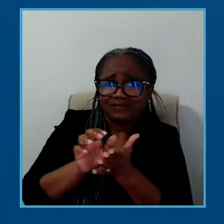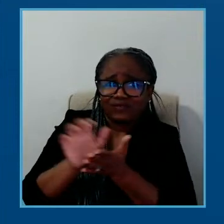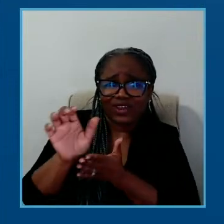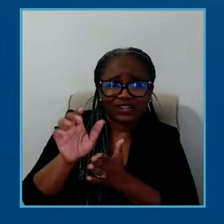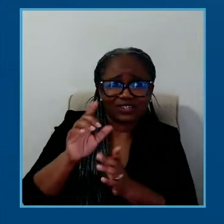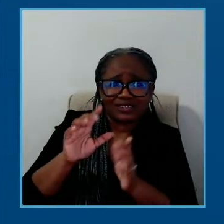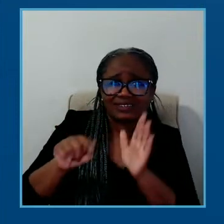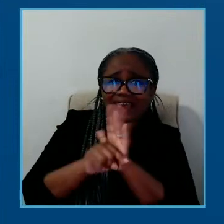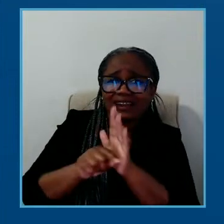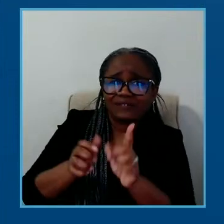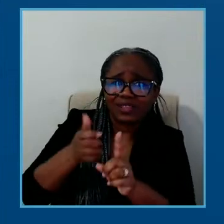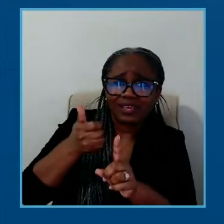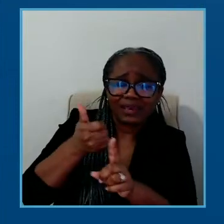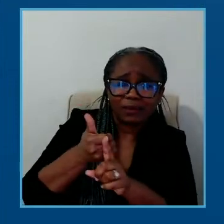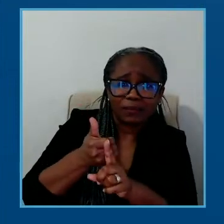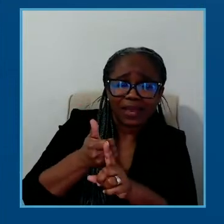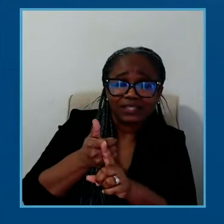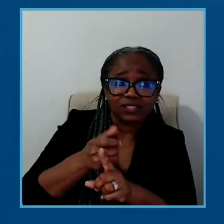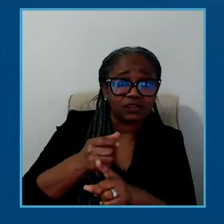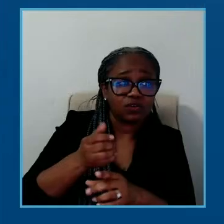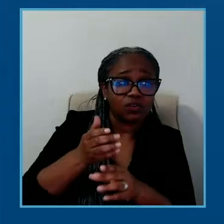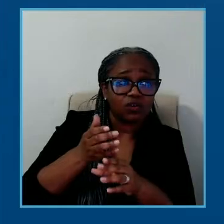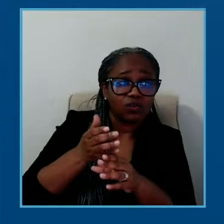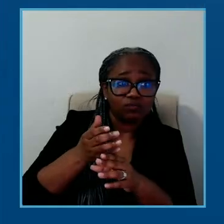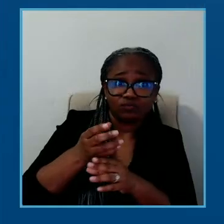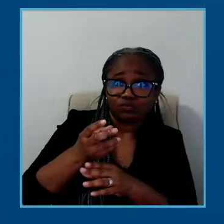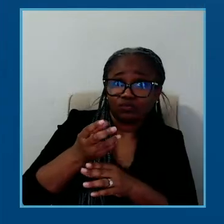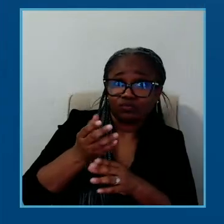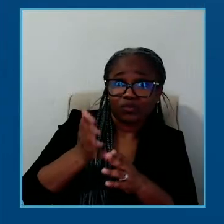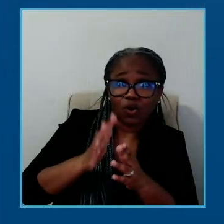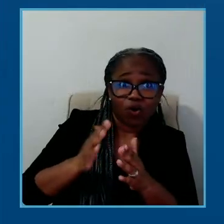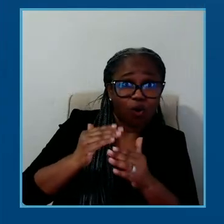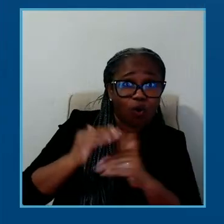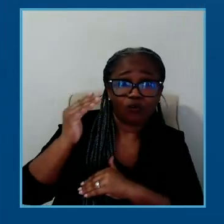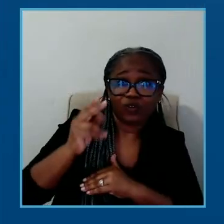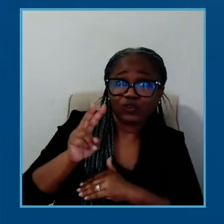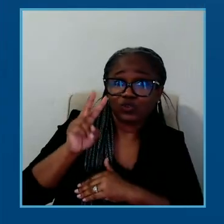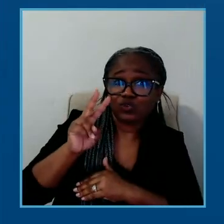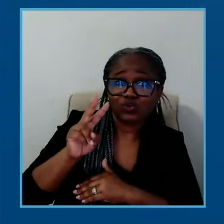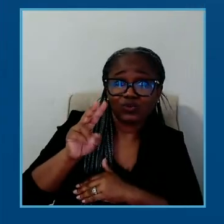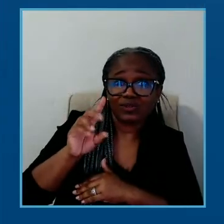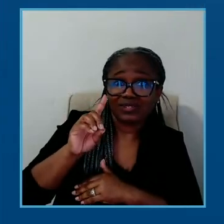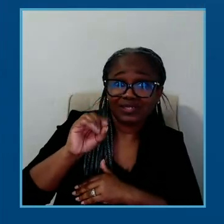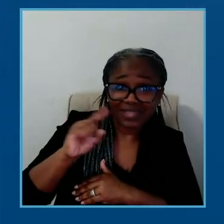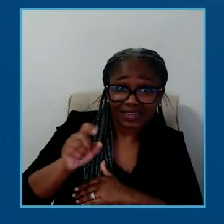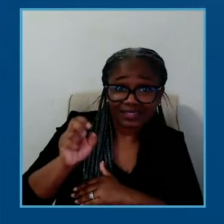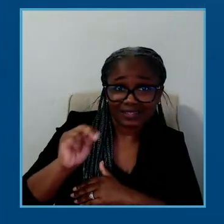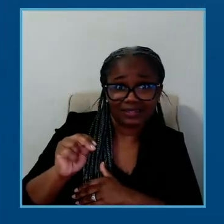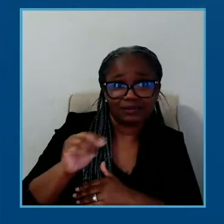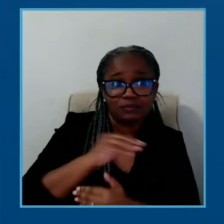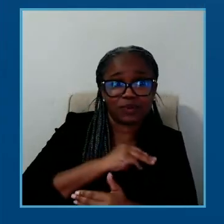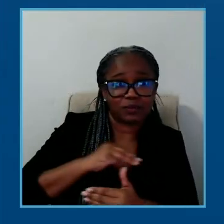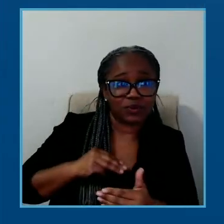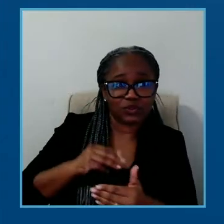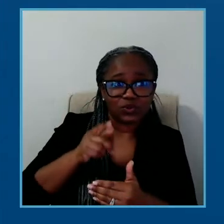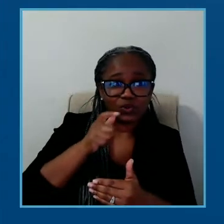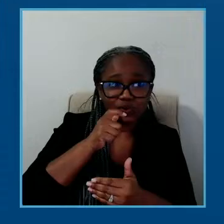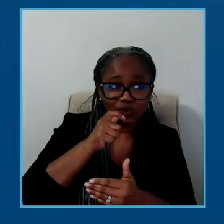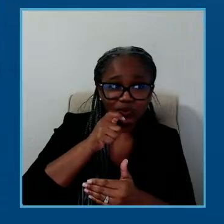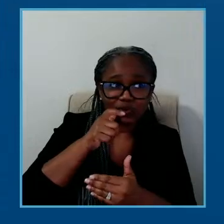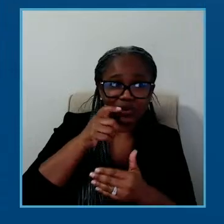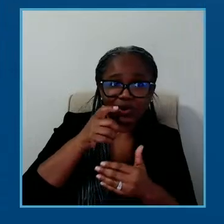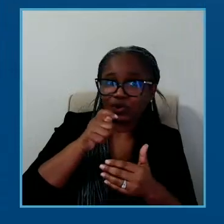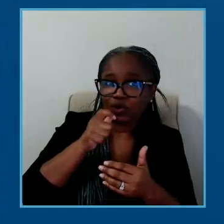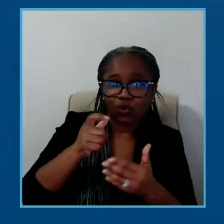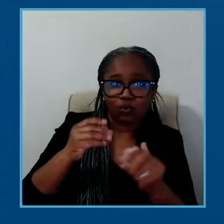February but who are no longer in the DNC. I think that's a fact that we're not discussing, how we're disenfranchising 24 people